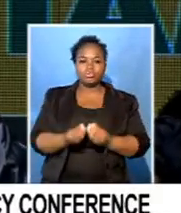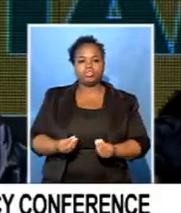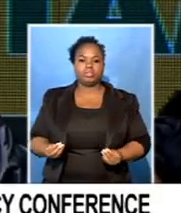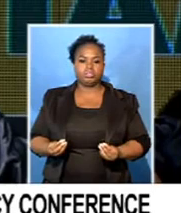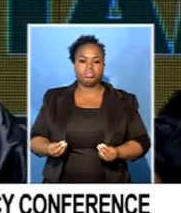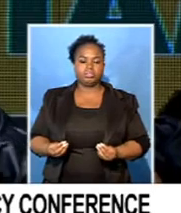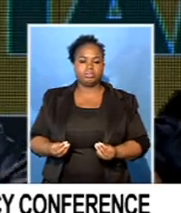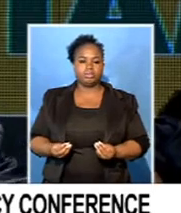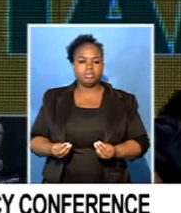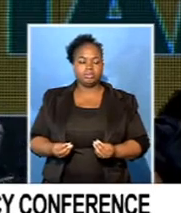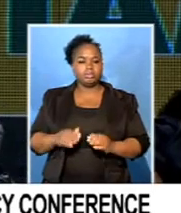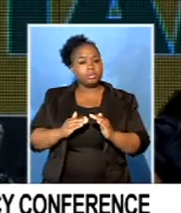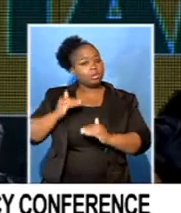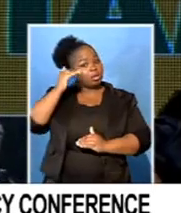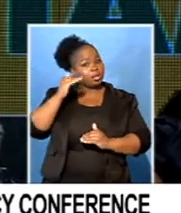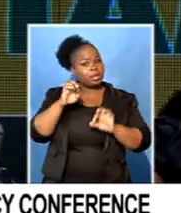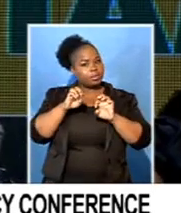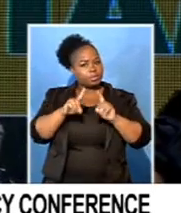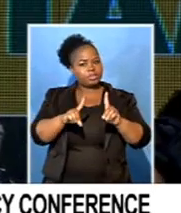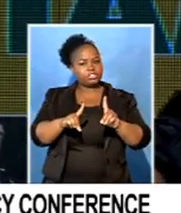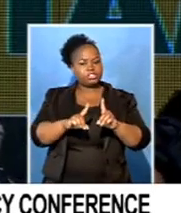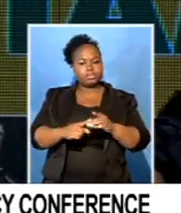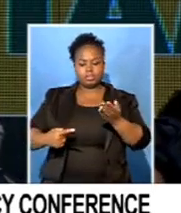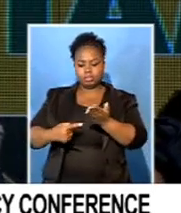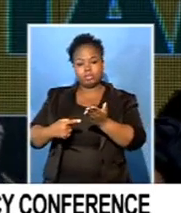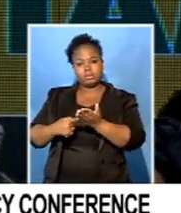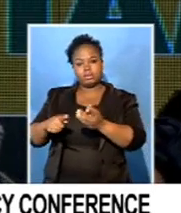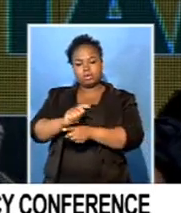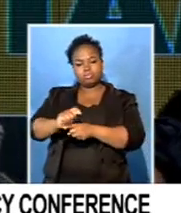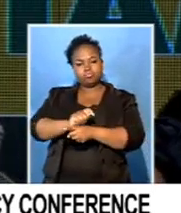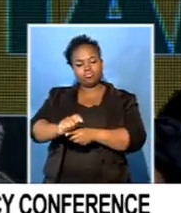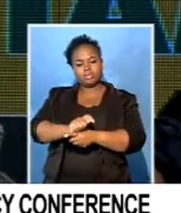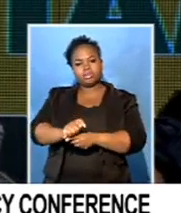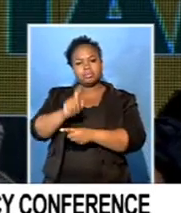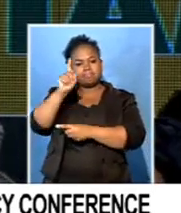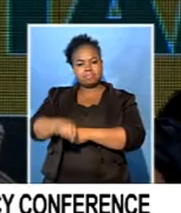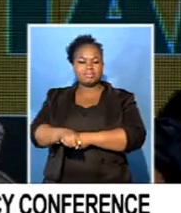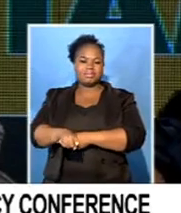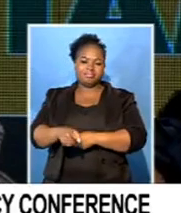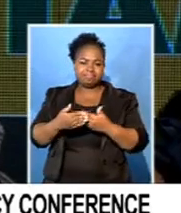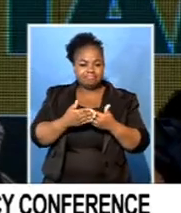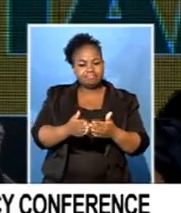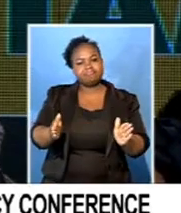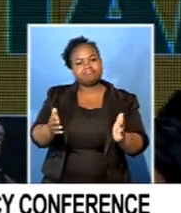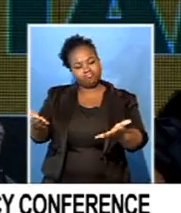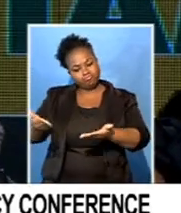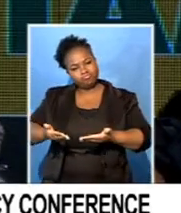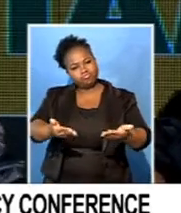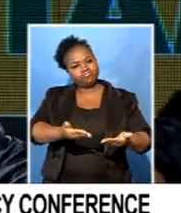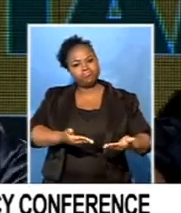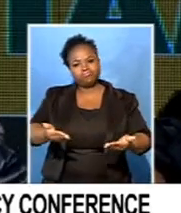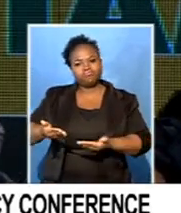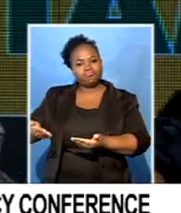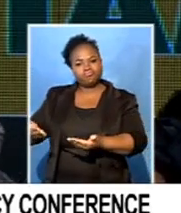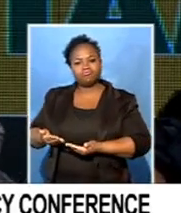Higher education and technical training shall be opened to all by means